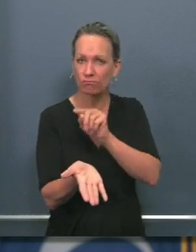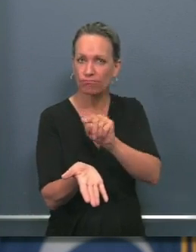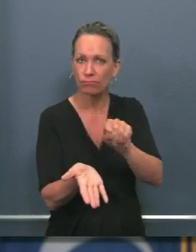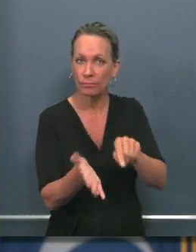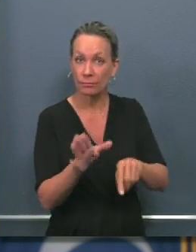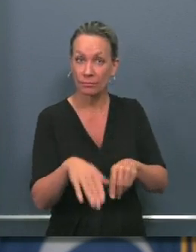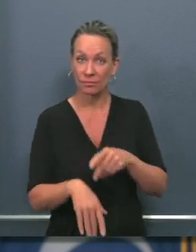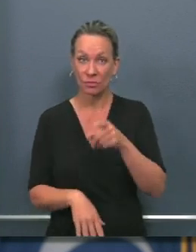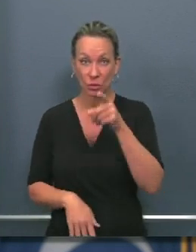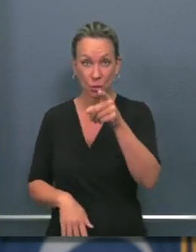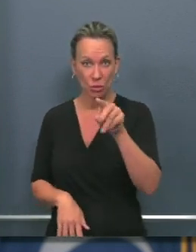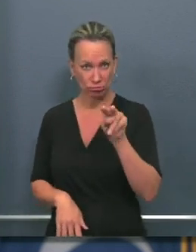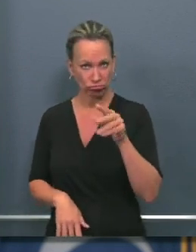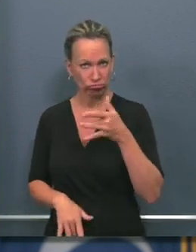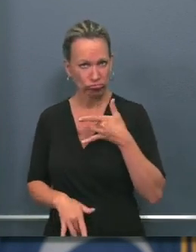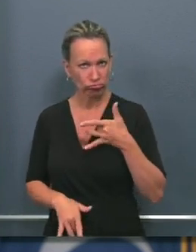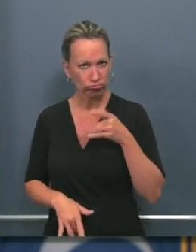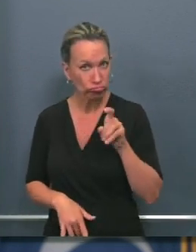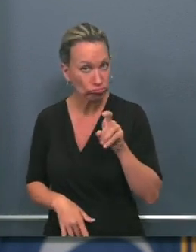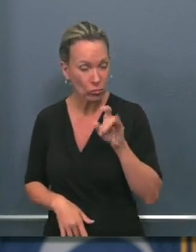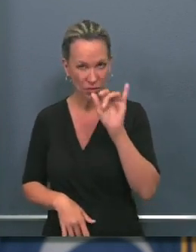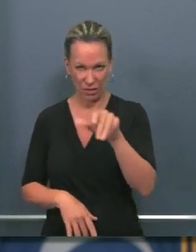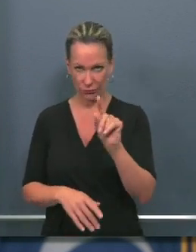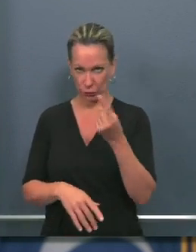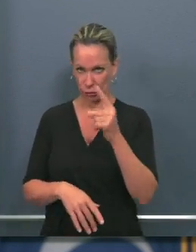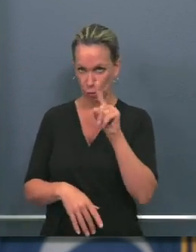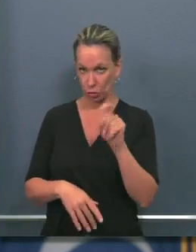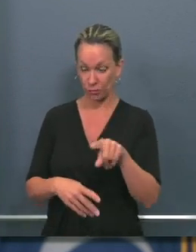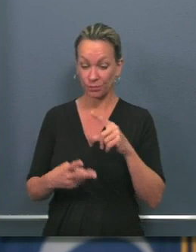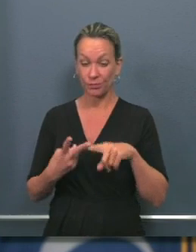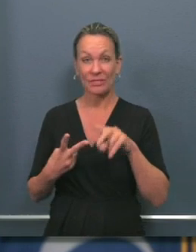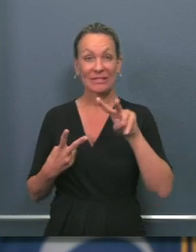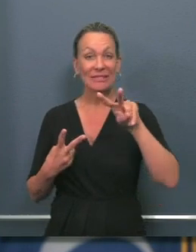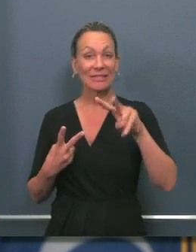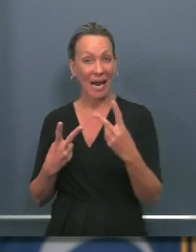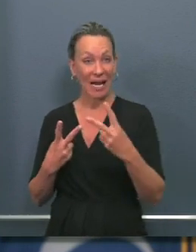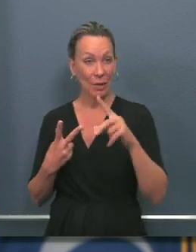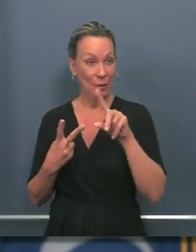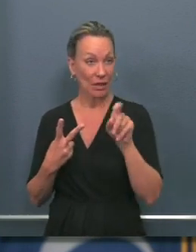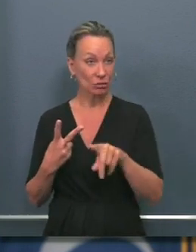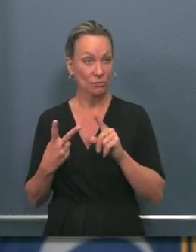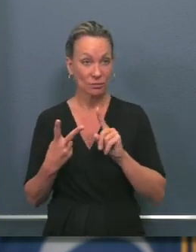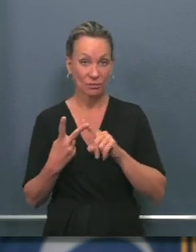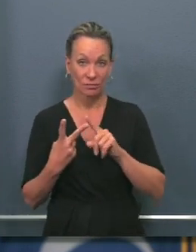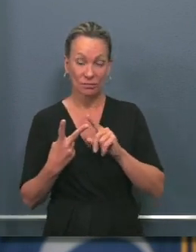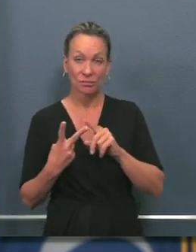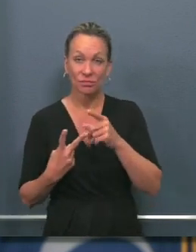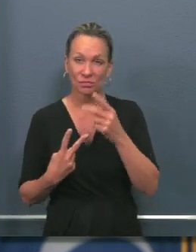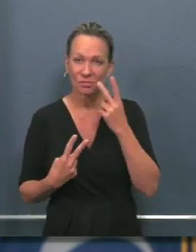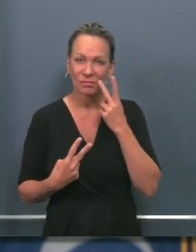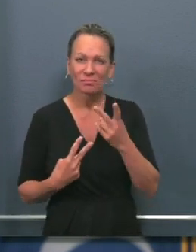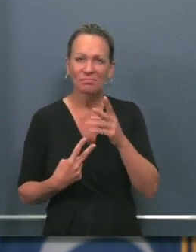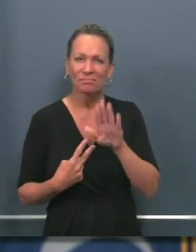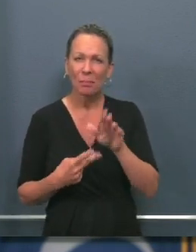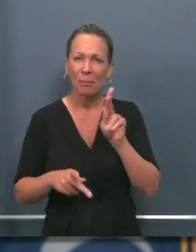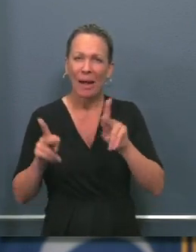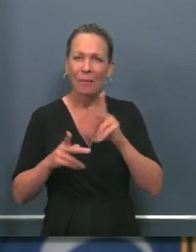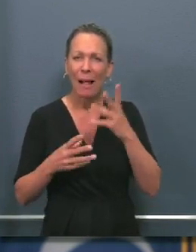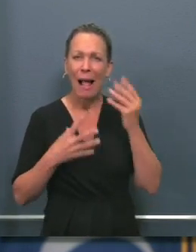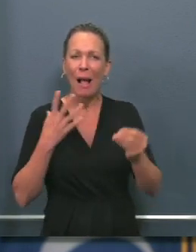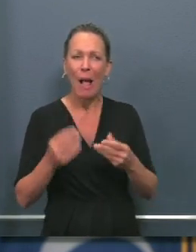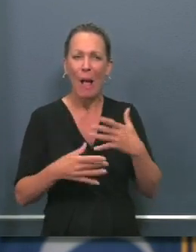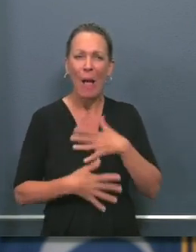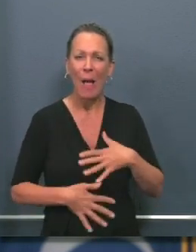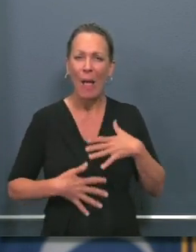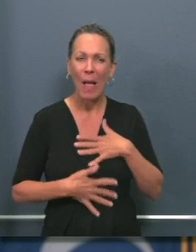around and saw all the people enjoying themselves. Are you worried that perhaps there may be a spike and